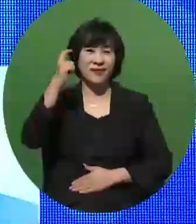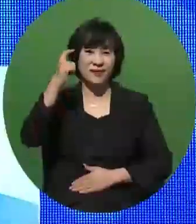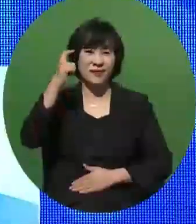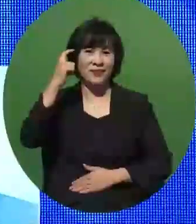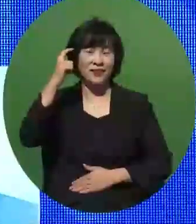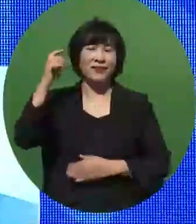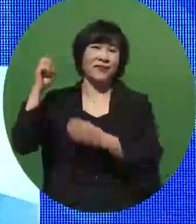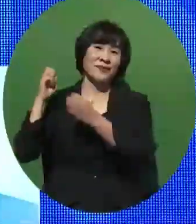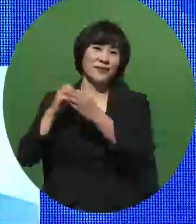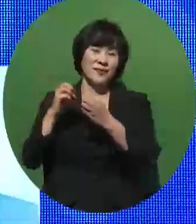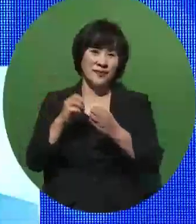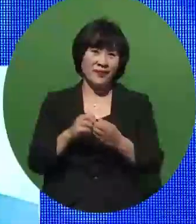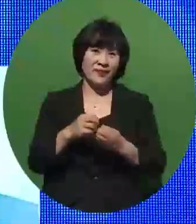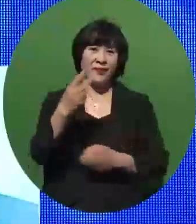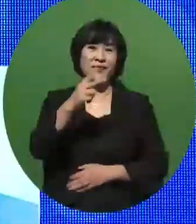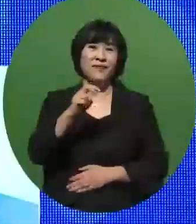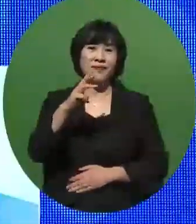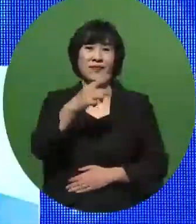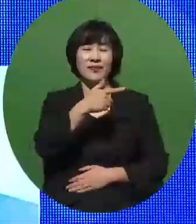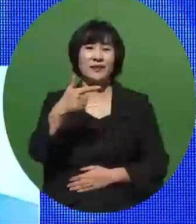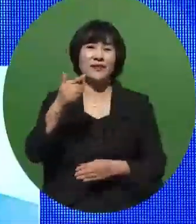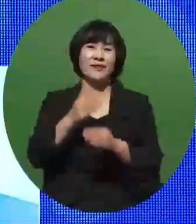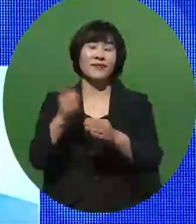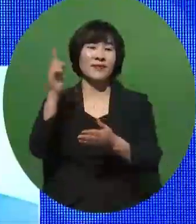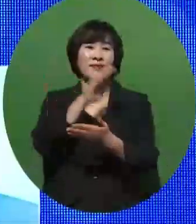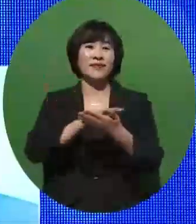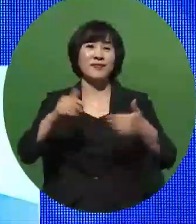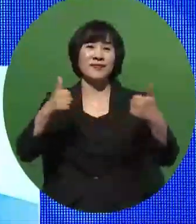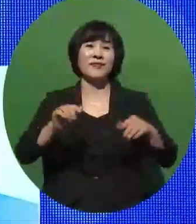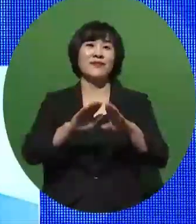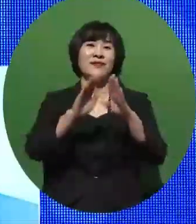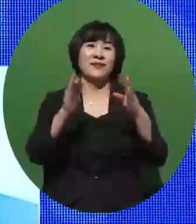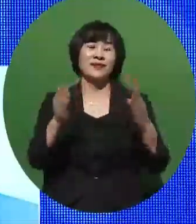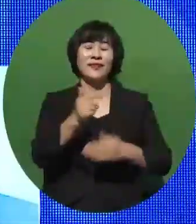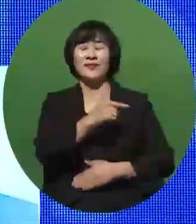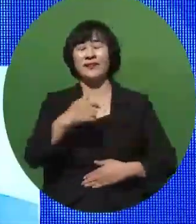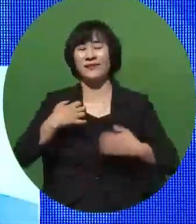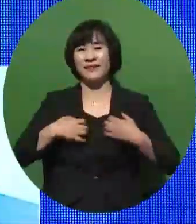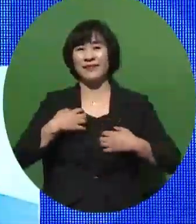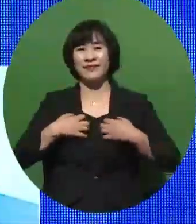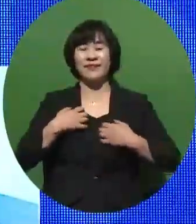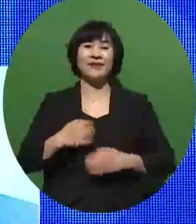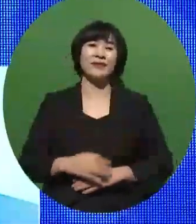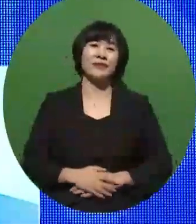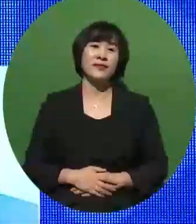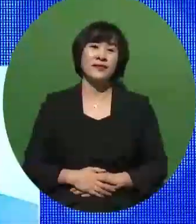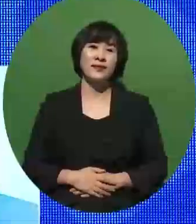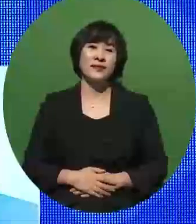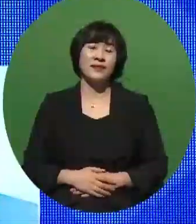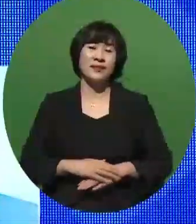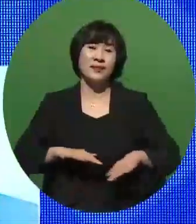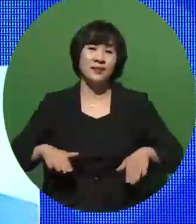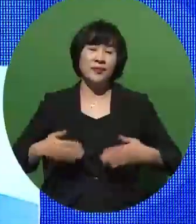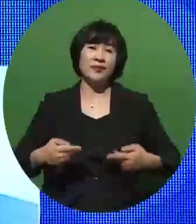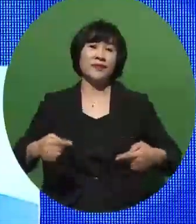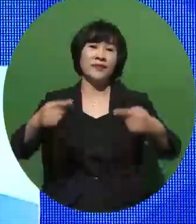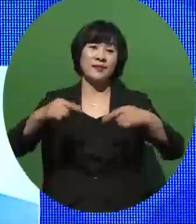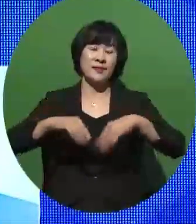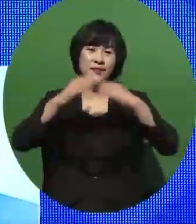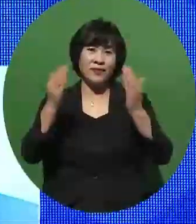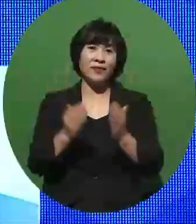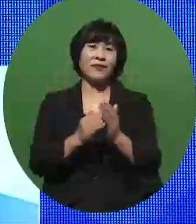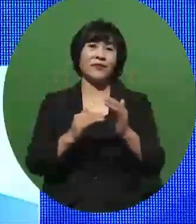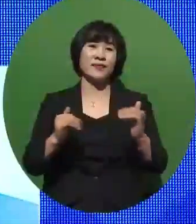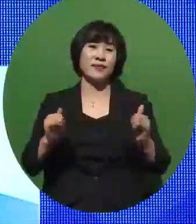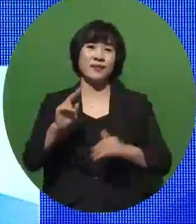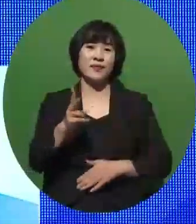Prize, and he's also the 15th president of Korea. And I would like to congratulate you on the opening of the Kim Dae-jung Peace Forum 2023. And I